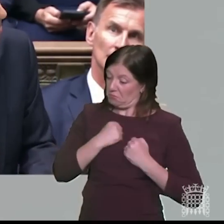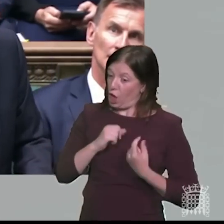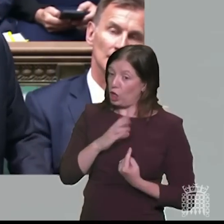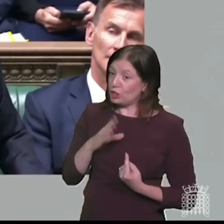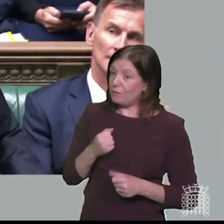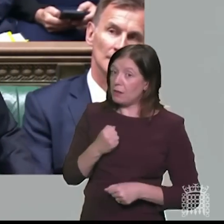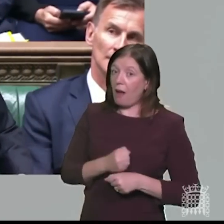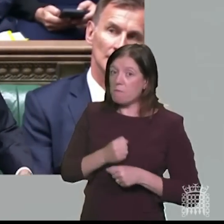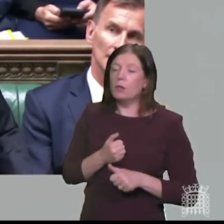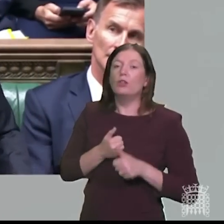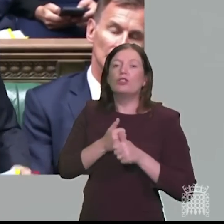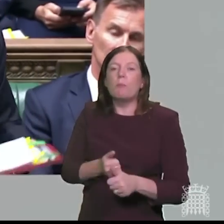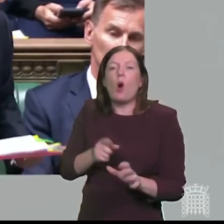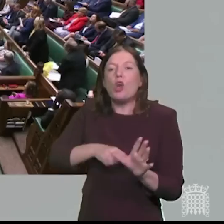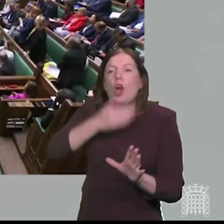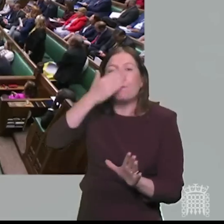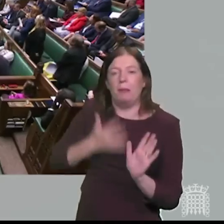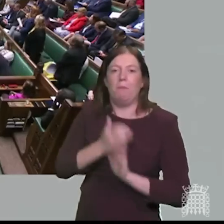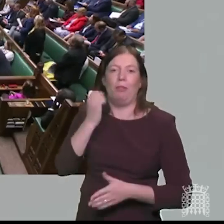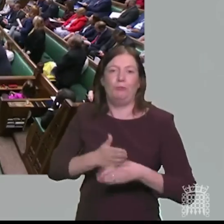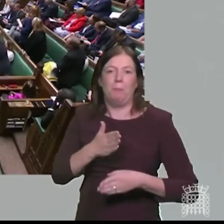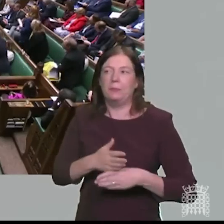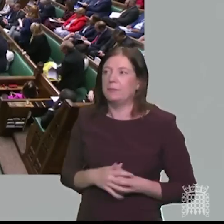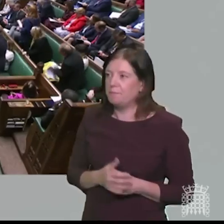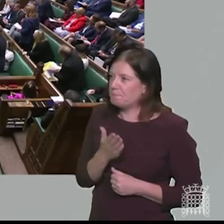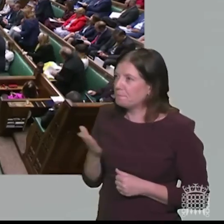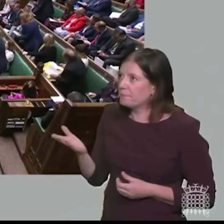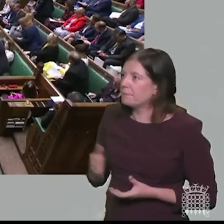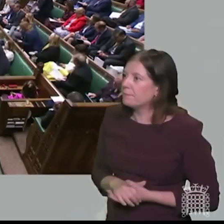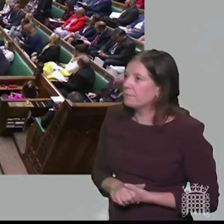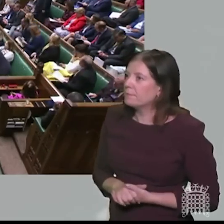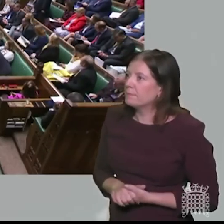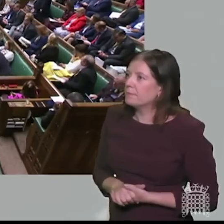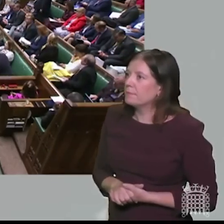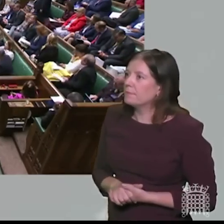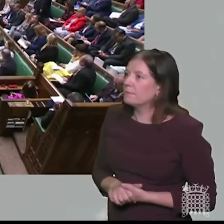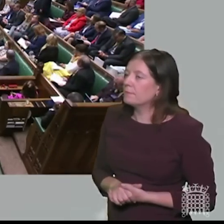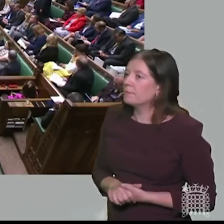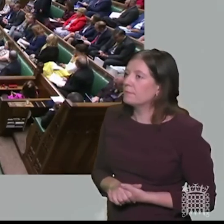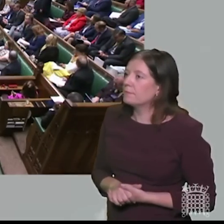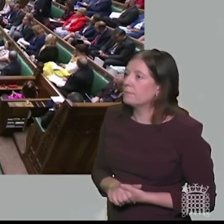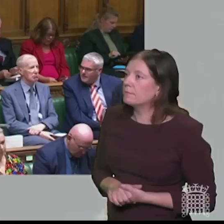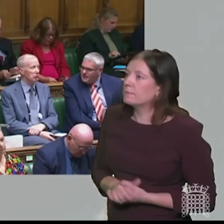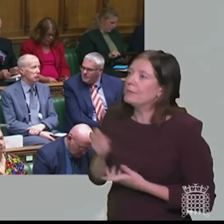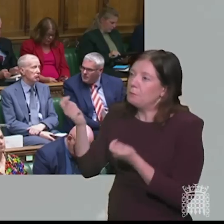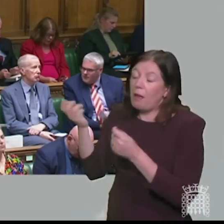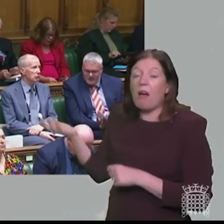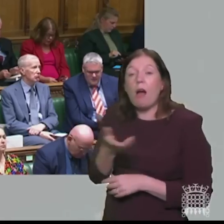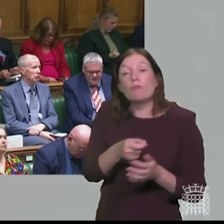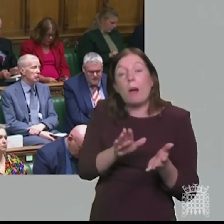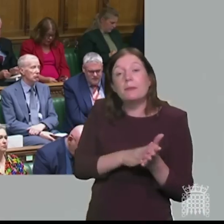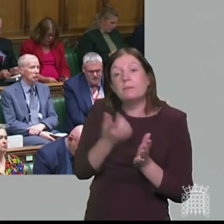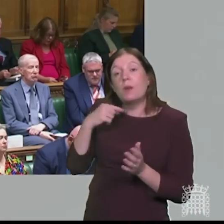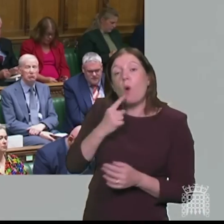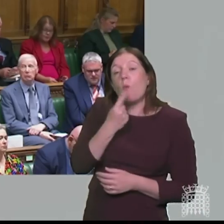providing opportunities for the next generation. Ian Mans. Mr. Speaker, Prime Minister, last year